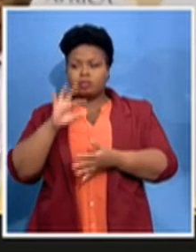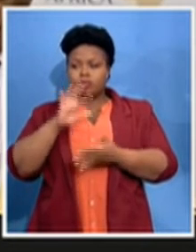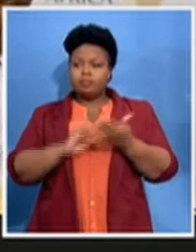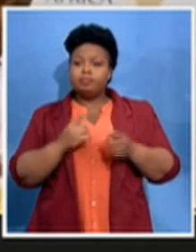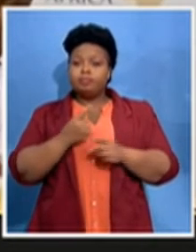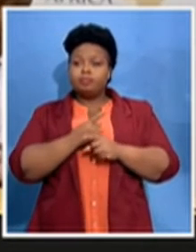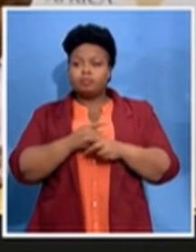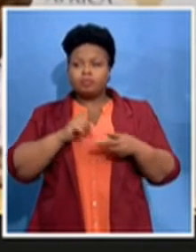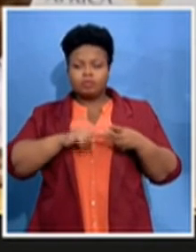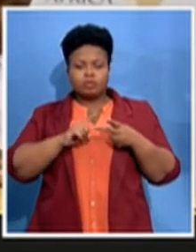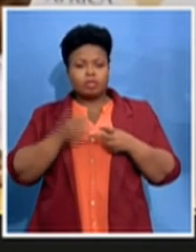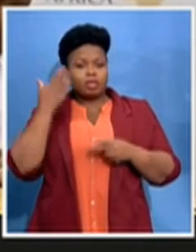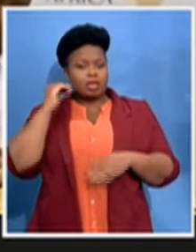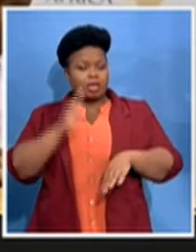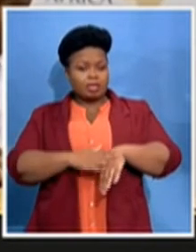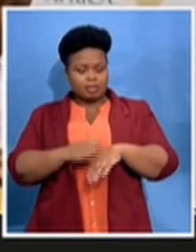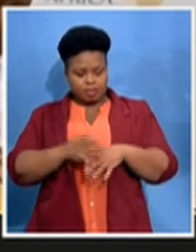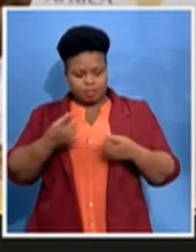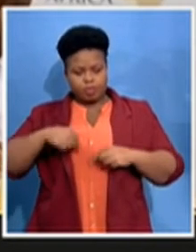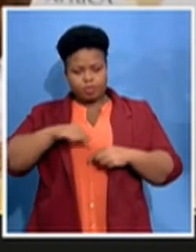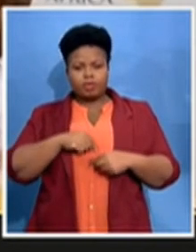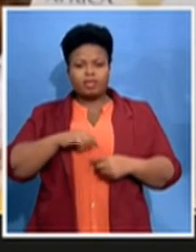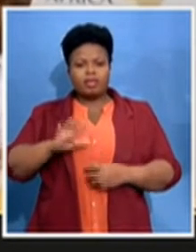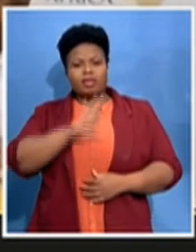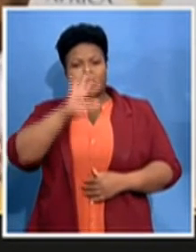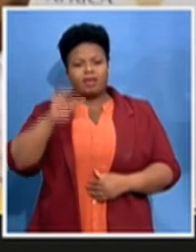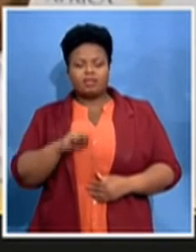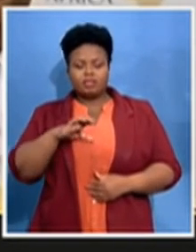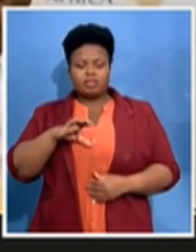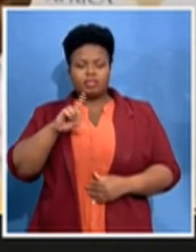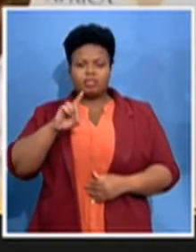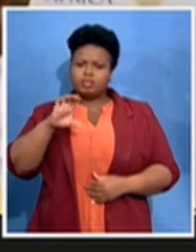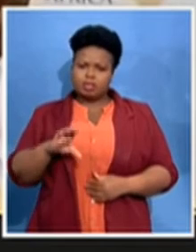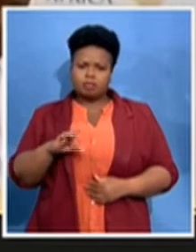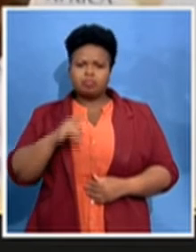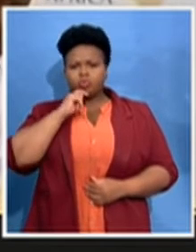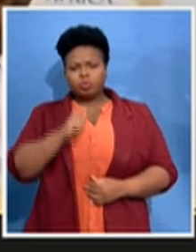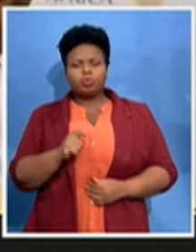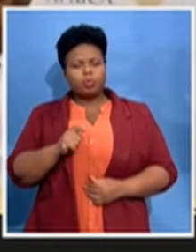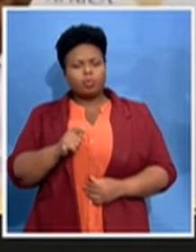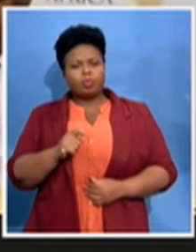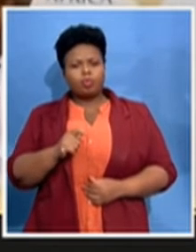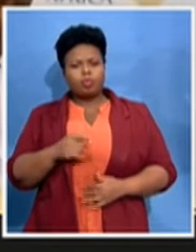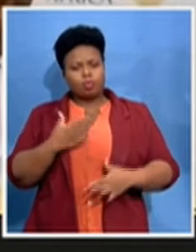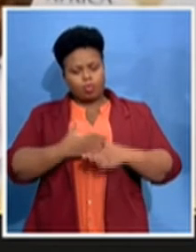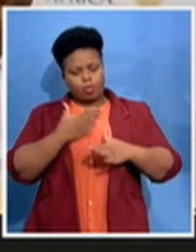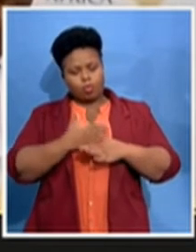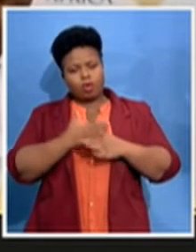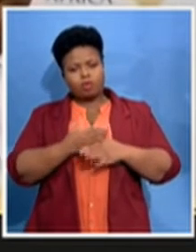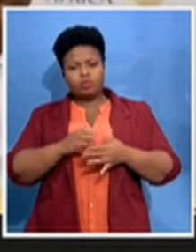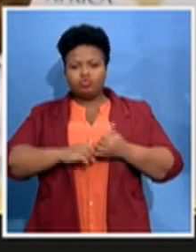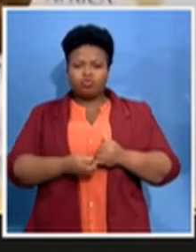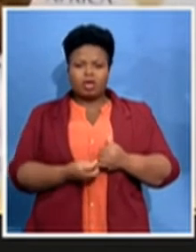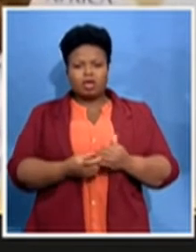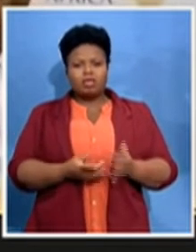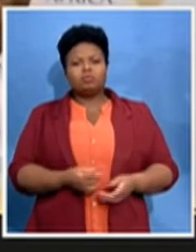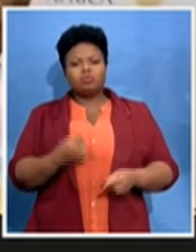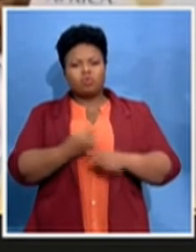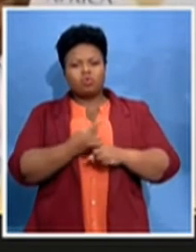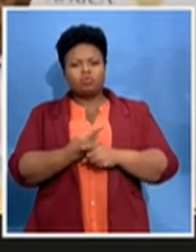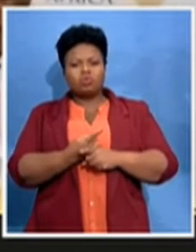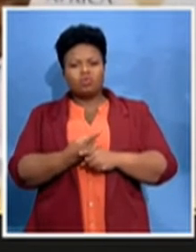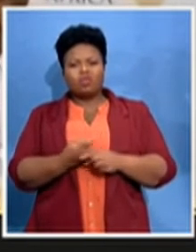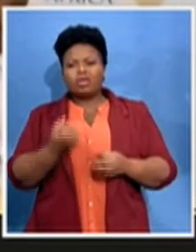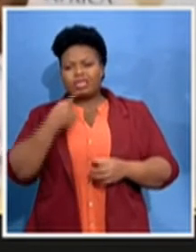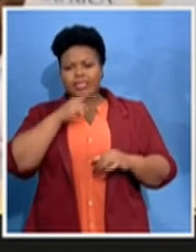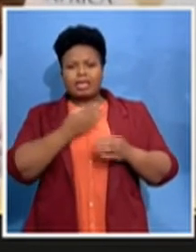CDC are really actively working to roll out the antigen tests, which member states are